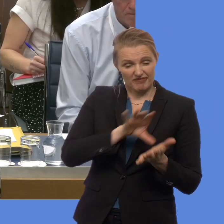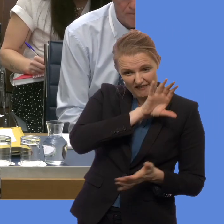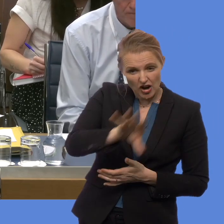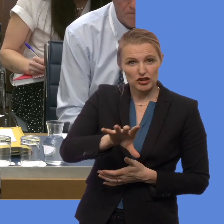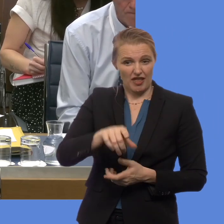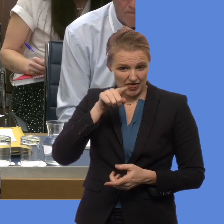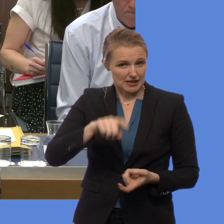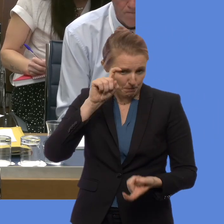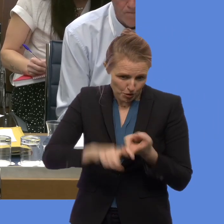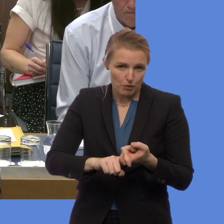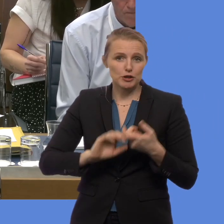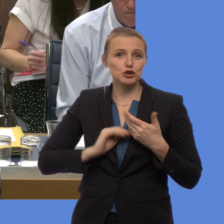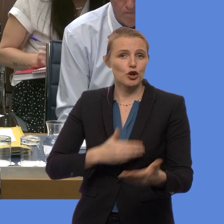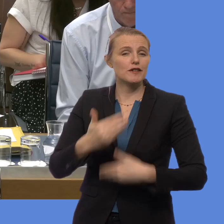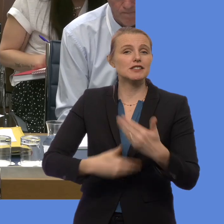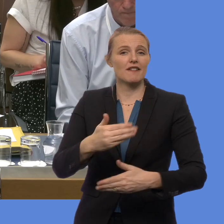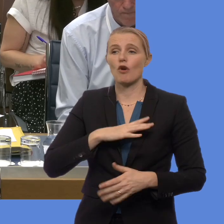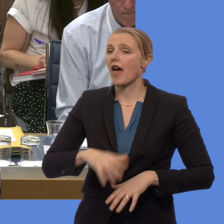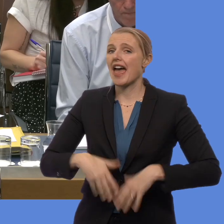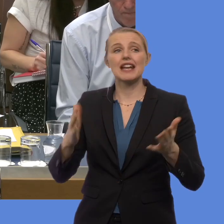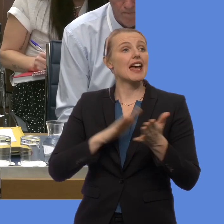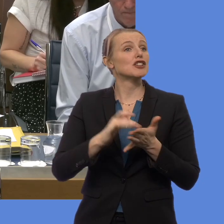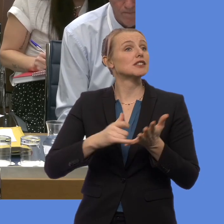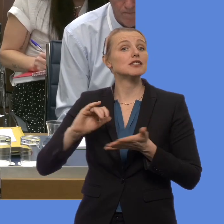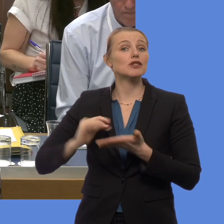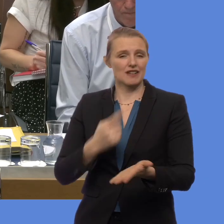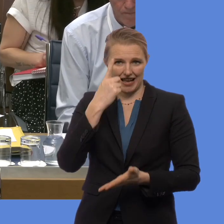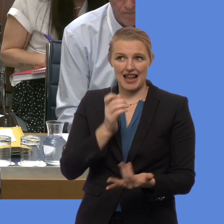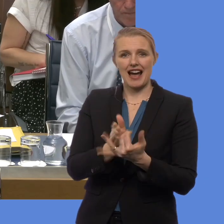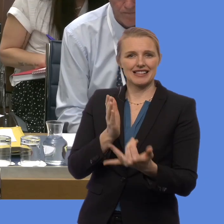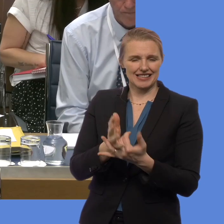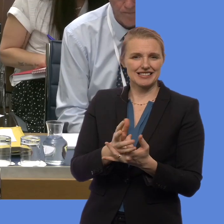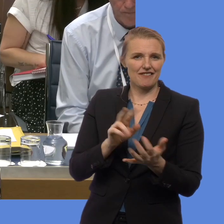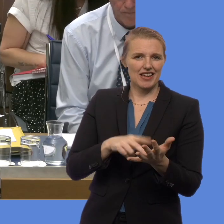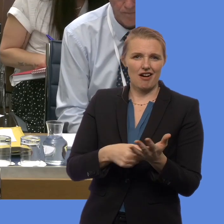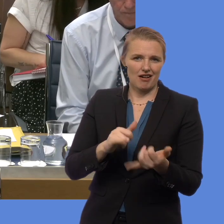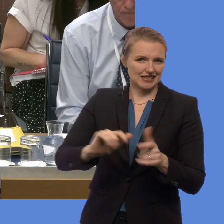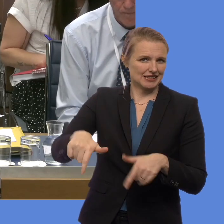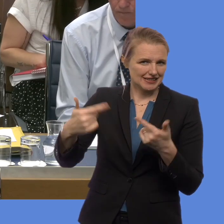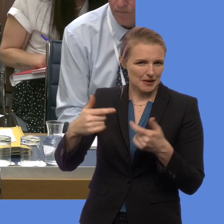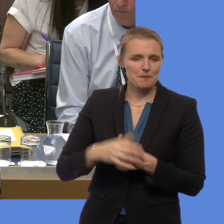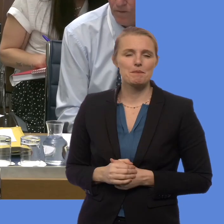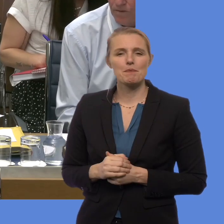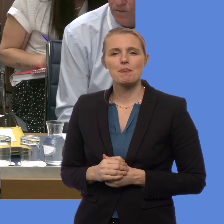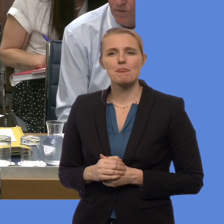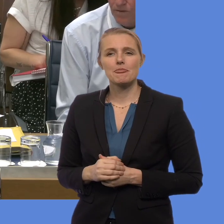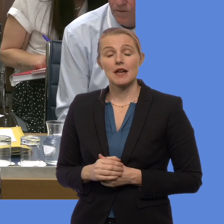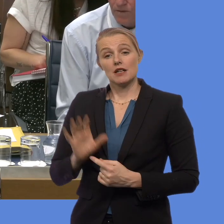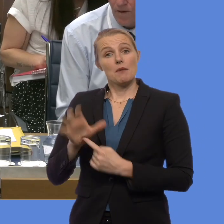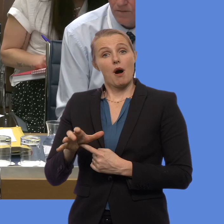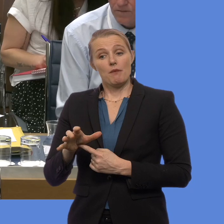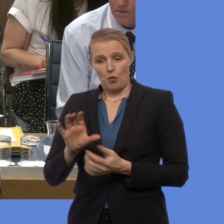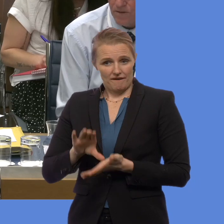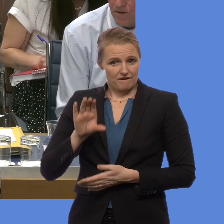deaf people across all health and social care services. The department has funded remote